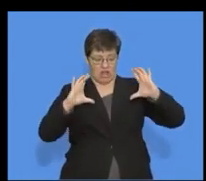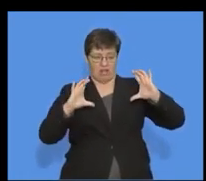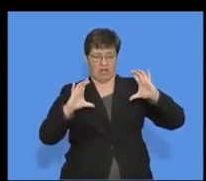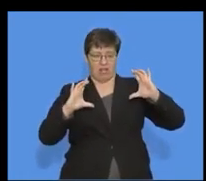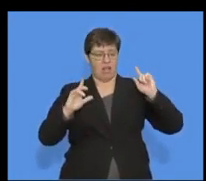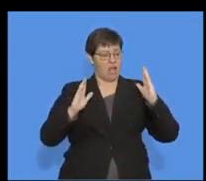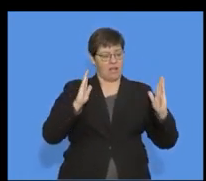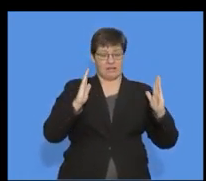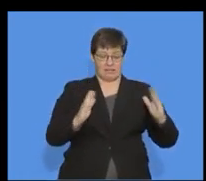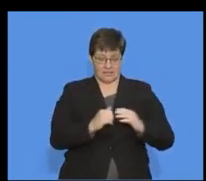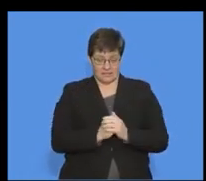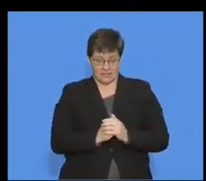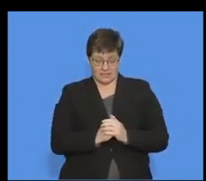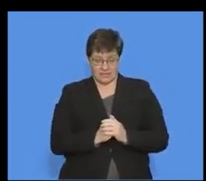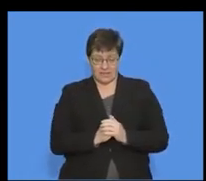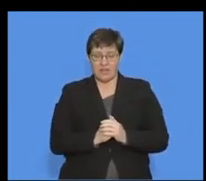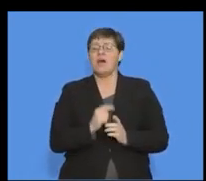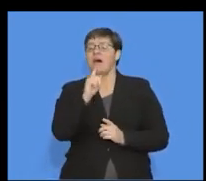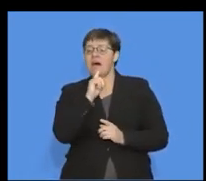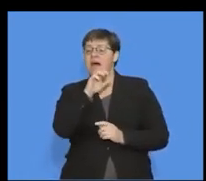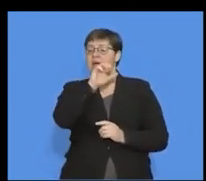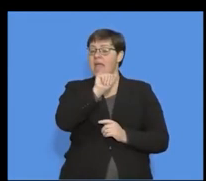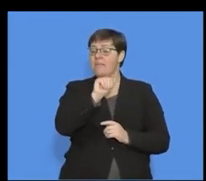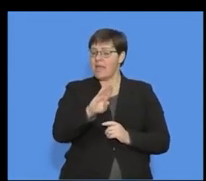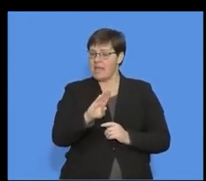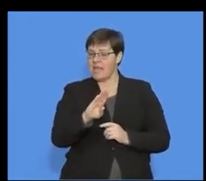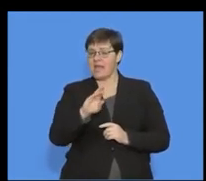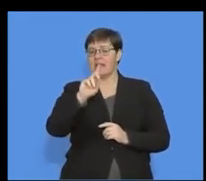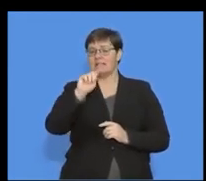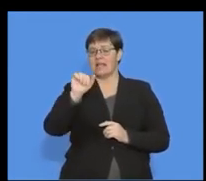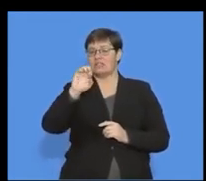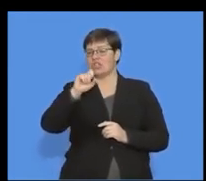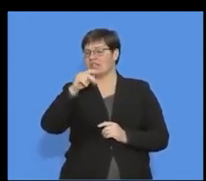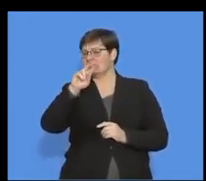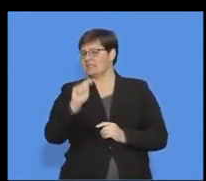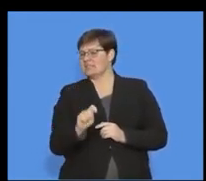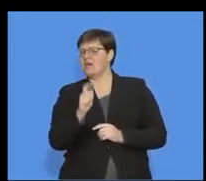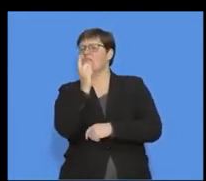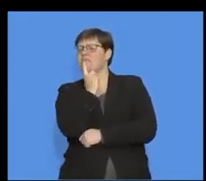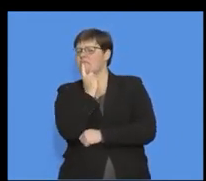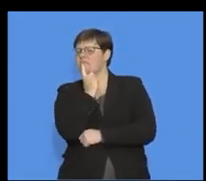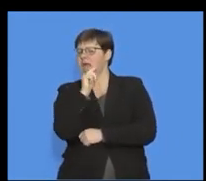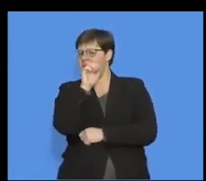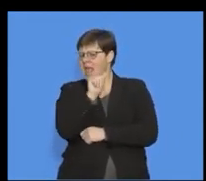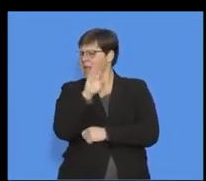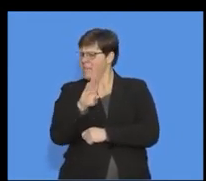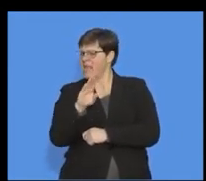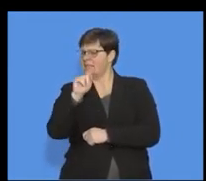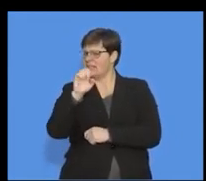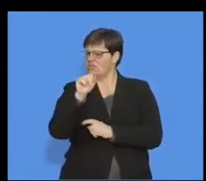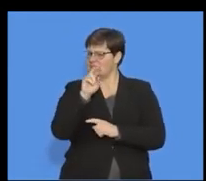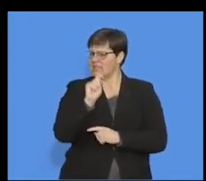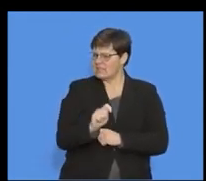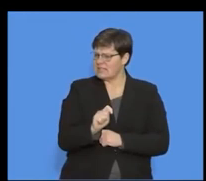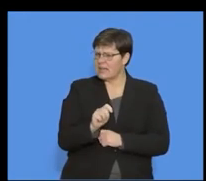the circle, and then we know that AB is a tangent. AB is a tangent. Remember when we started I